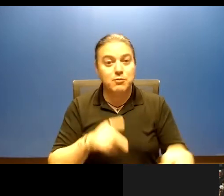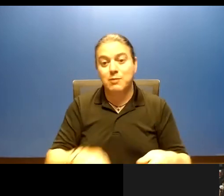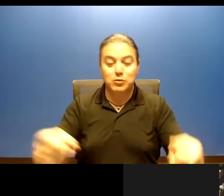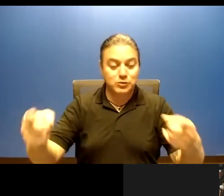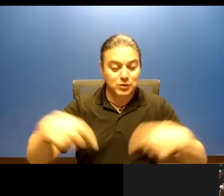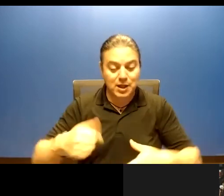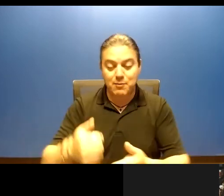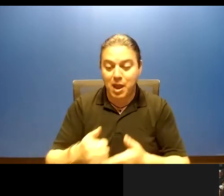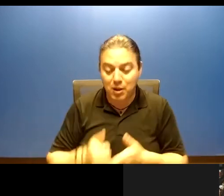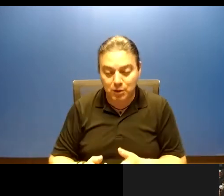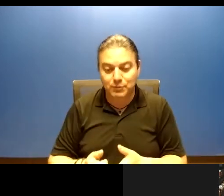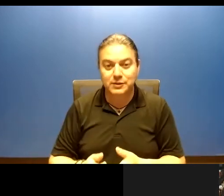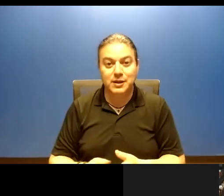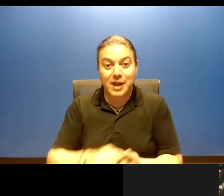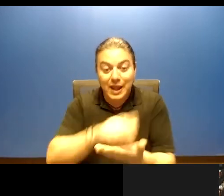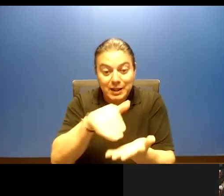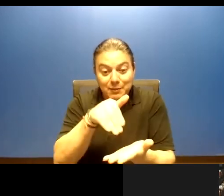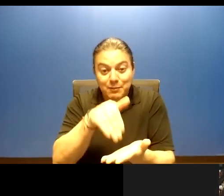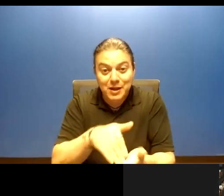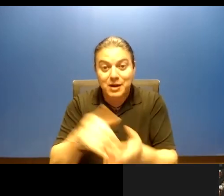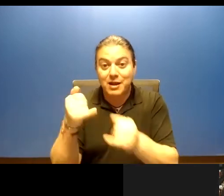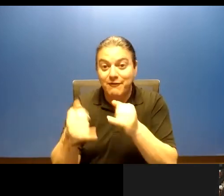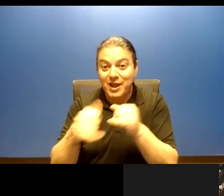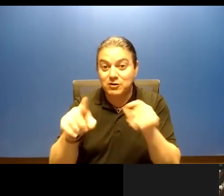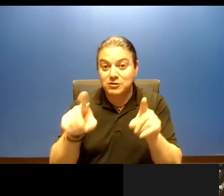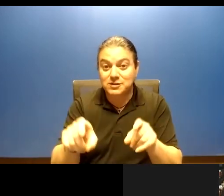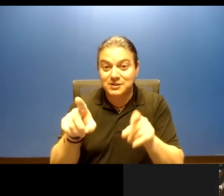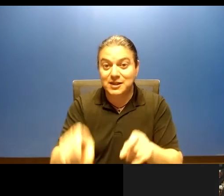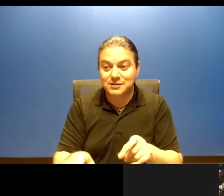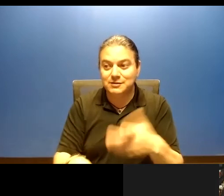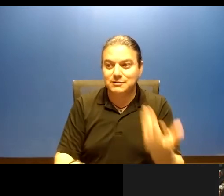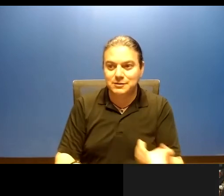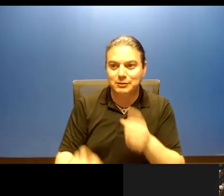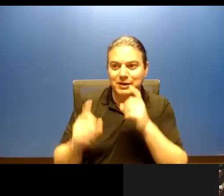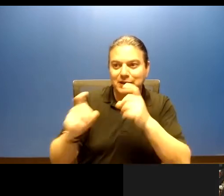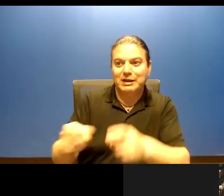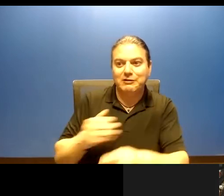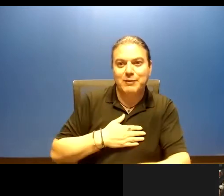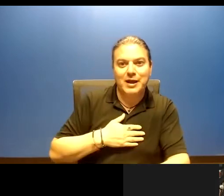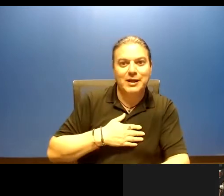get my child the ability to access a toilet in a home.